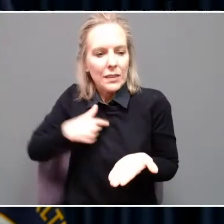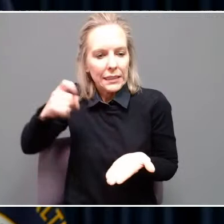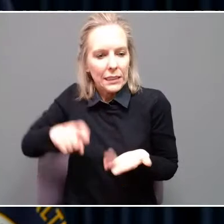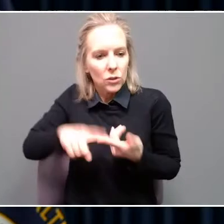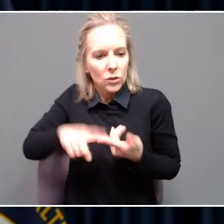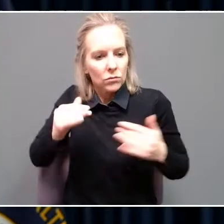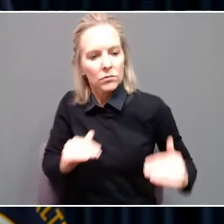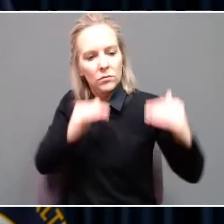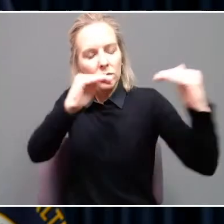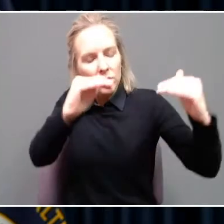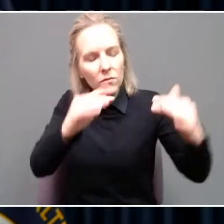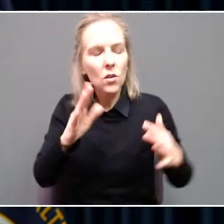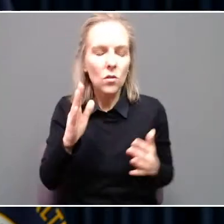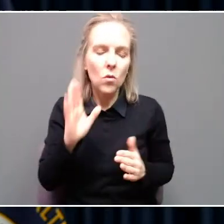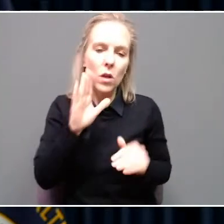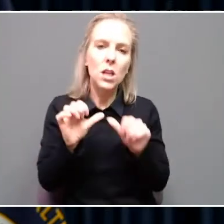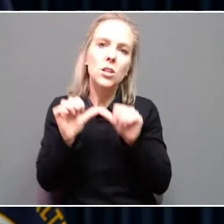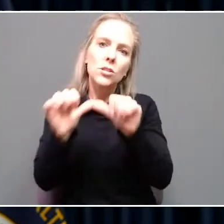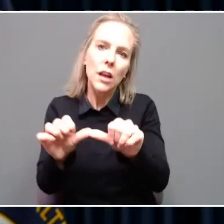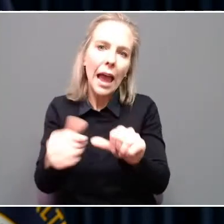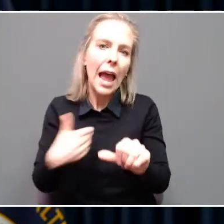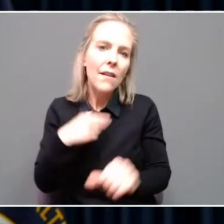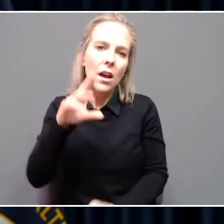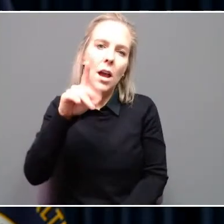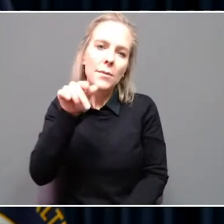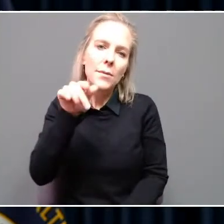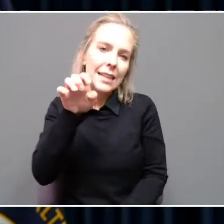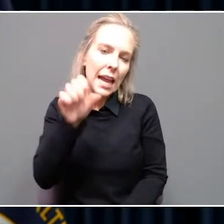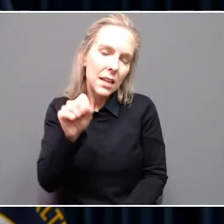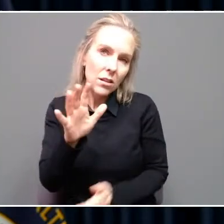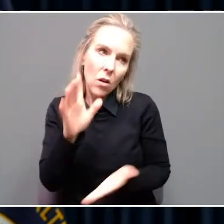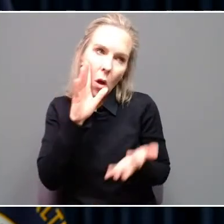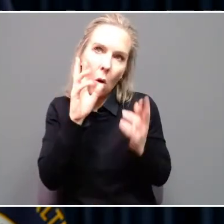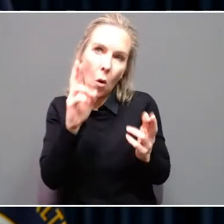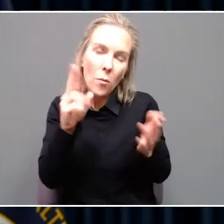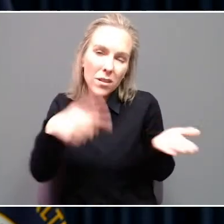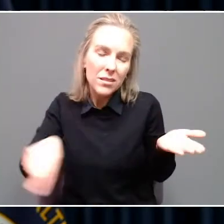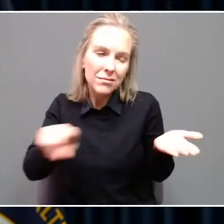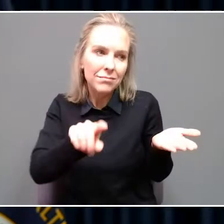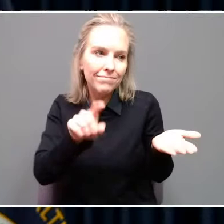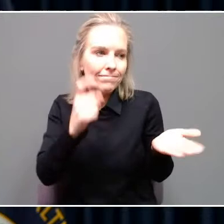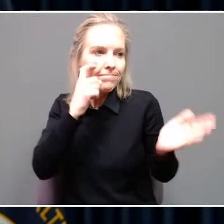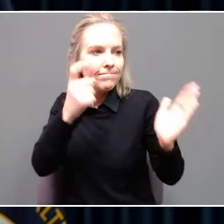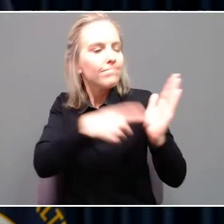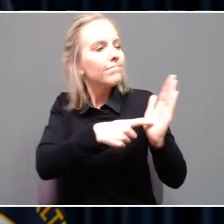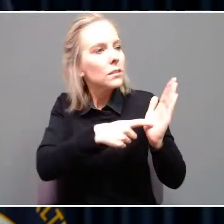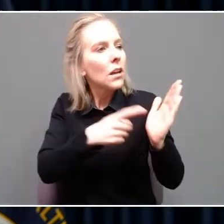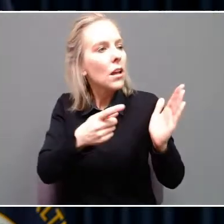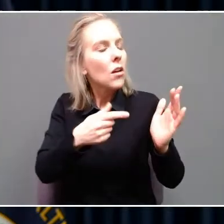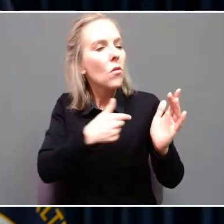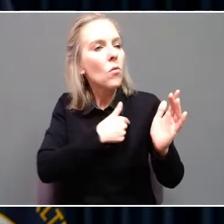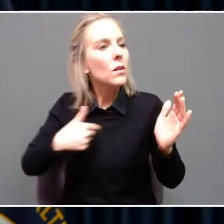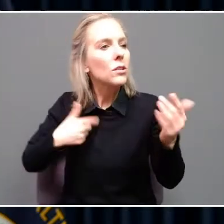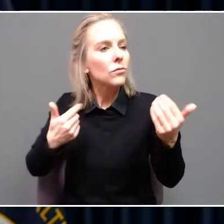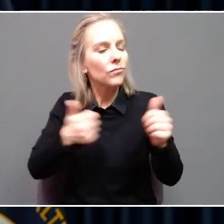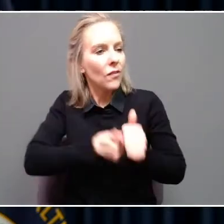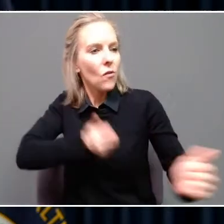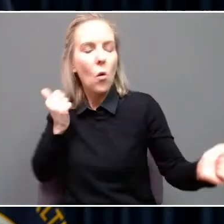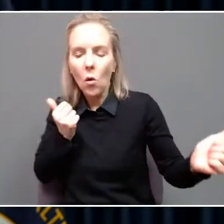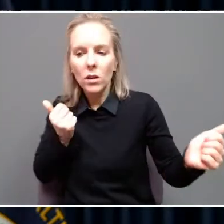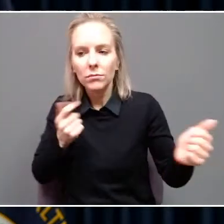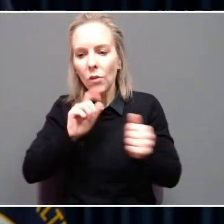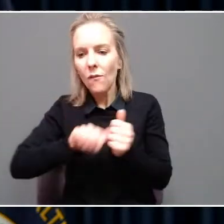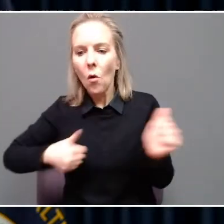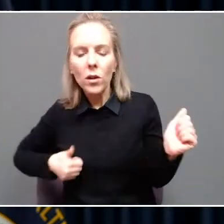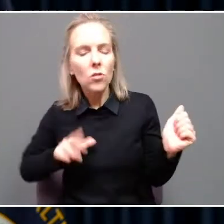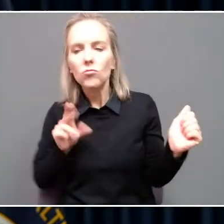continue to have updates, but I hope what people see is nobody's running from this, right? This is a challenge